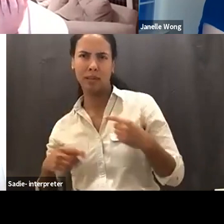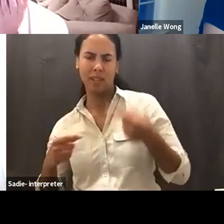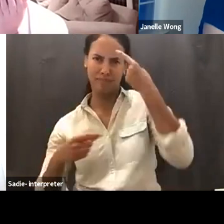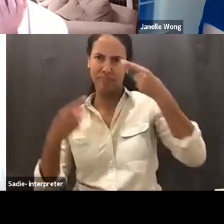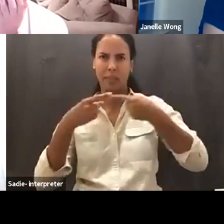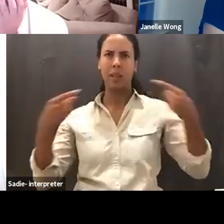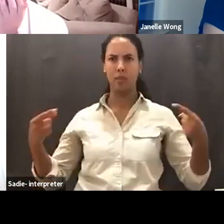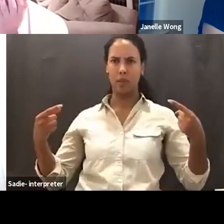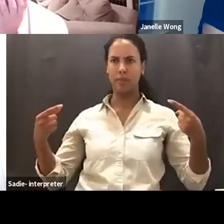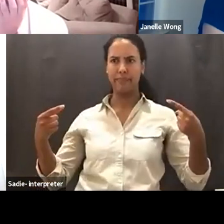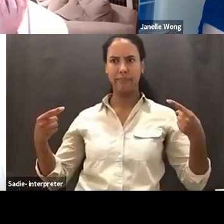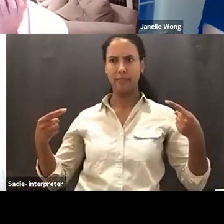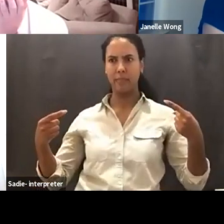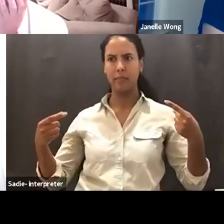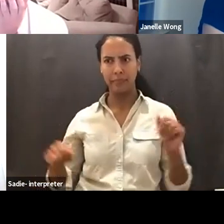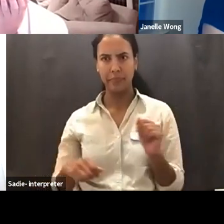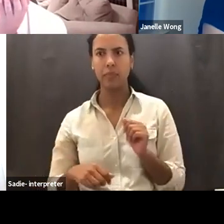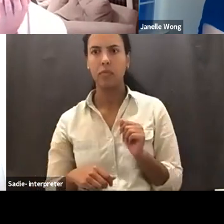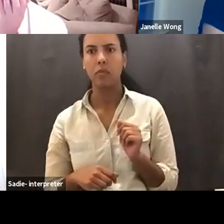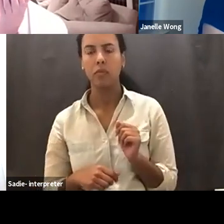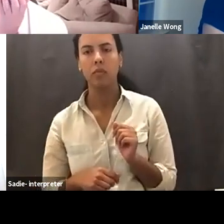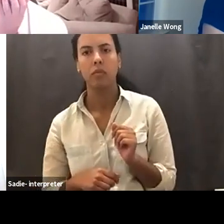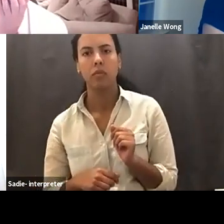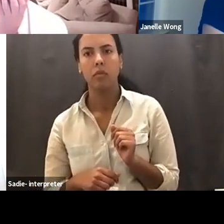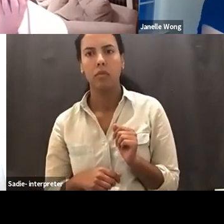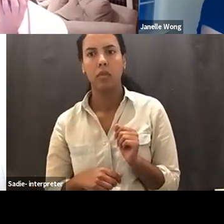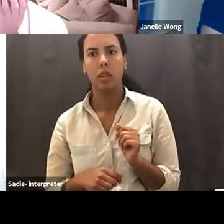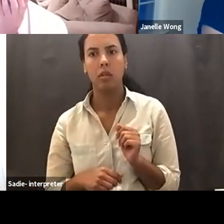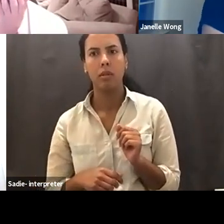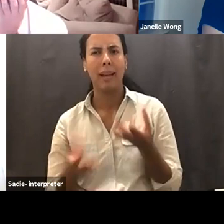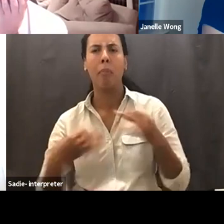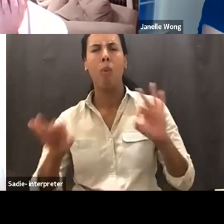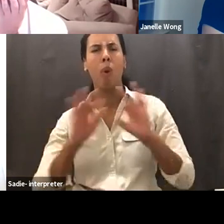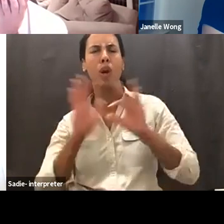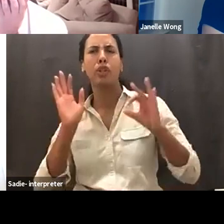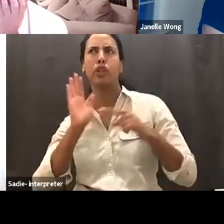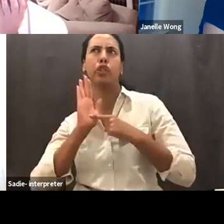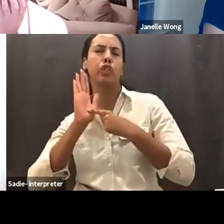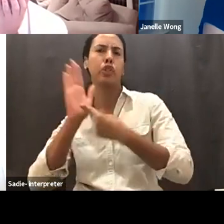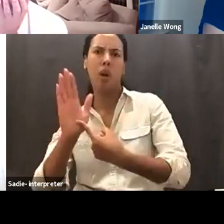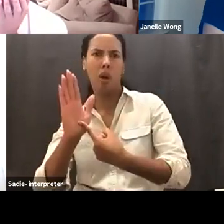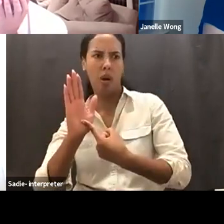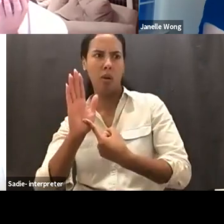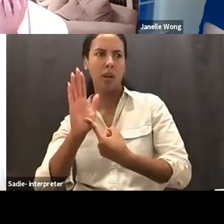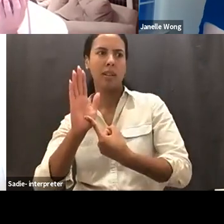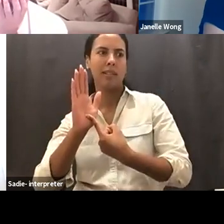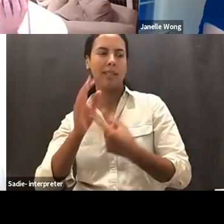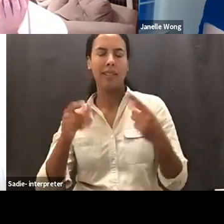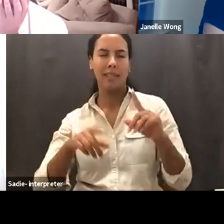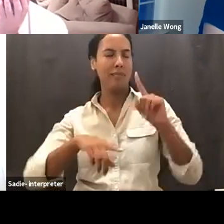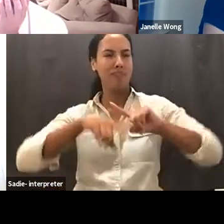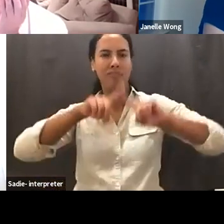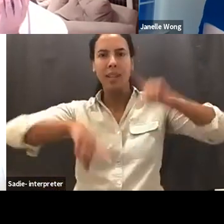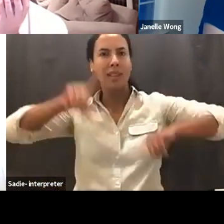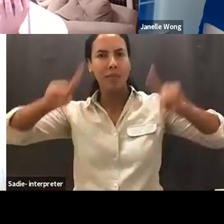splits and you know, these nuances in our community. On the other hand, it's kind of sad that, you know, not